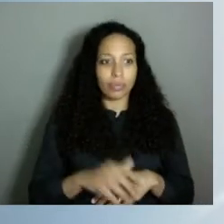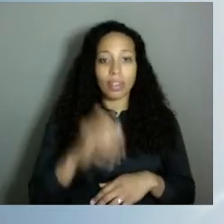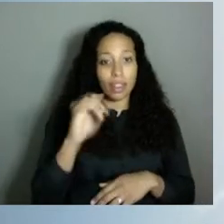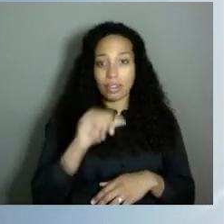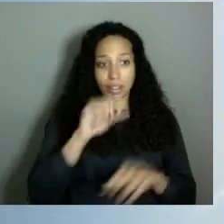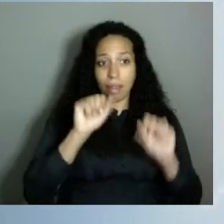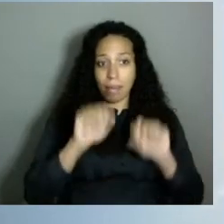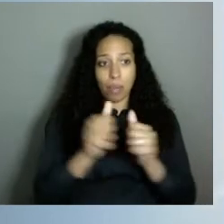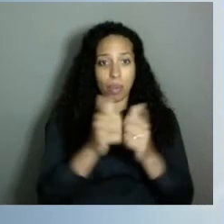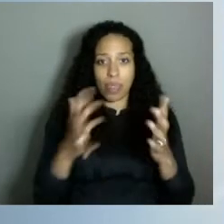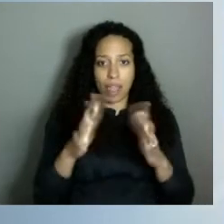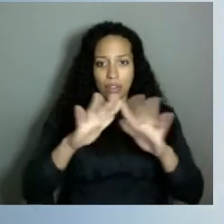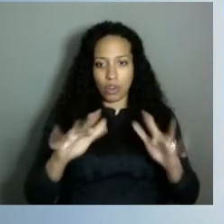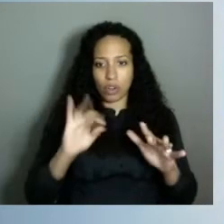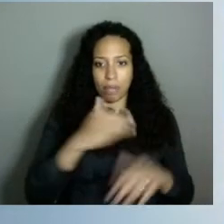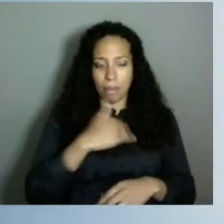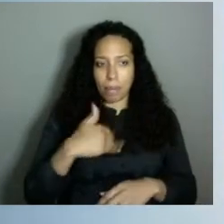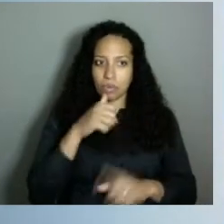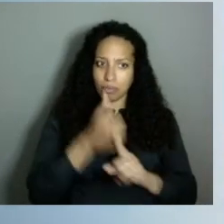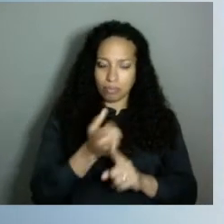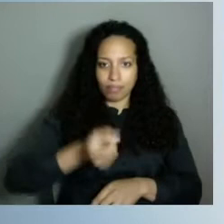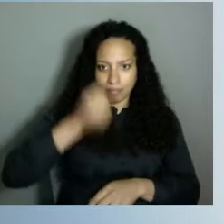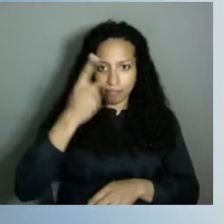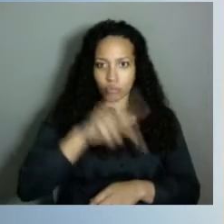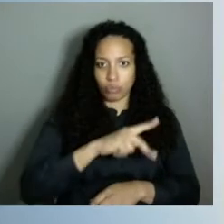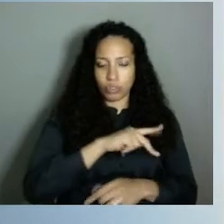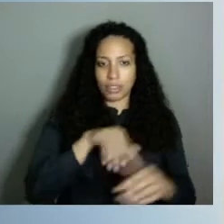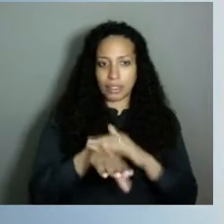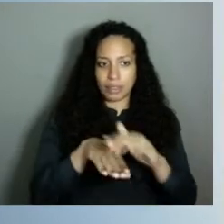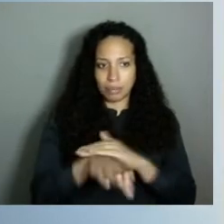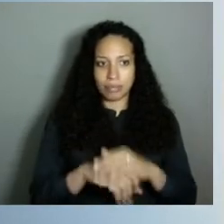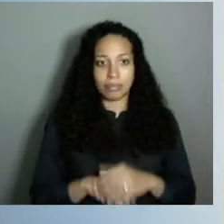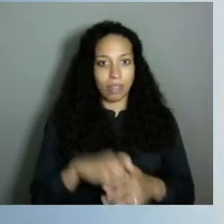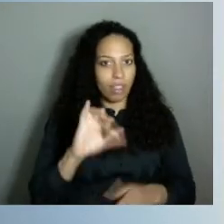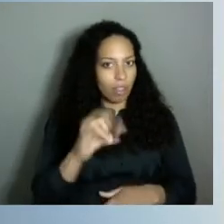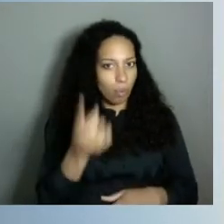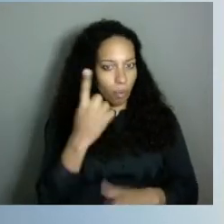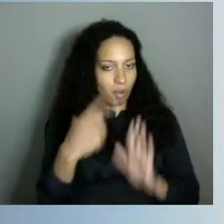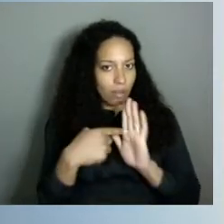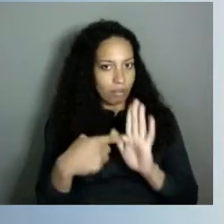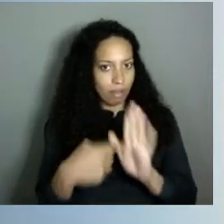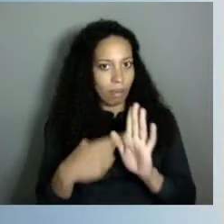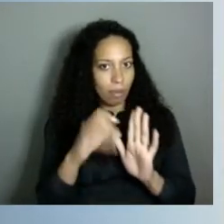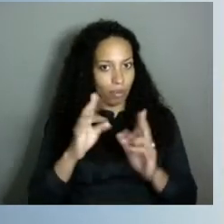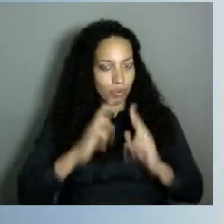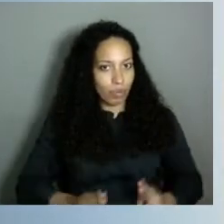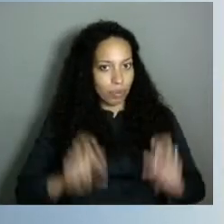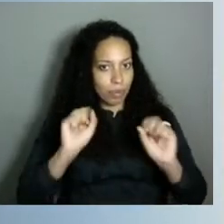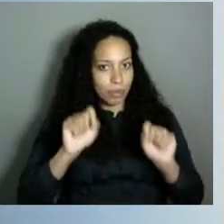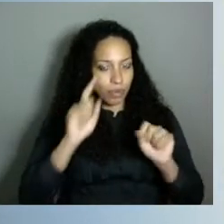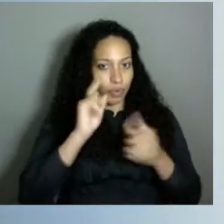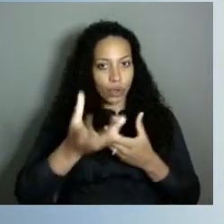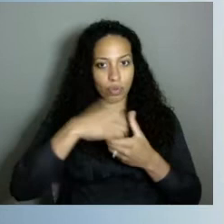had a deep understanding of personal accessibility. That's just one example of unleashing human potential for inclusive technological